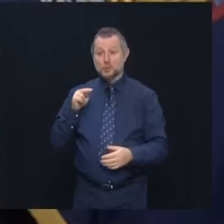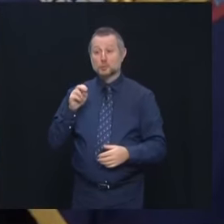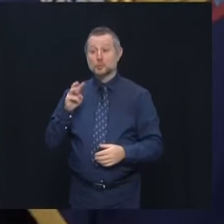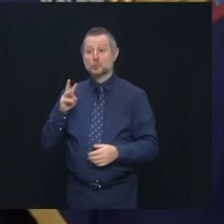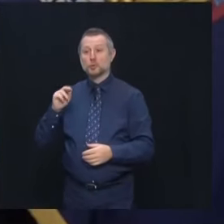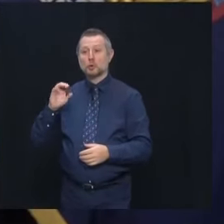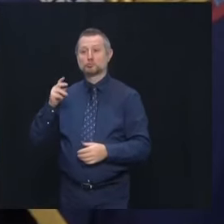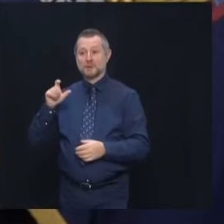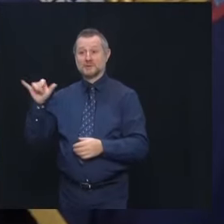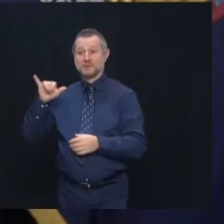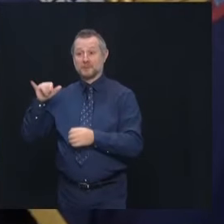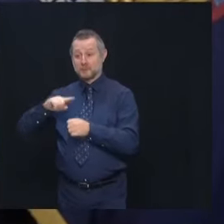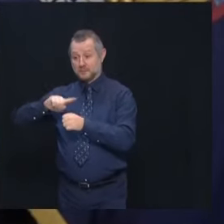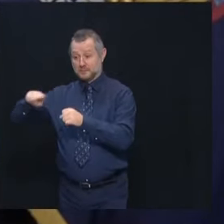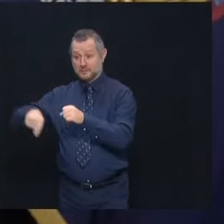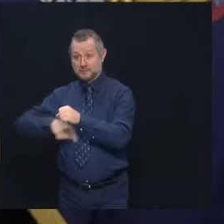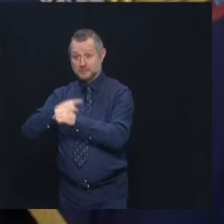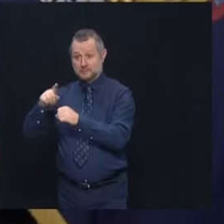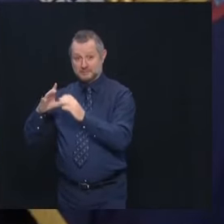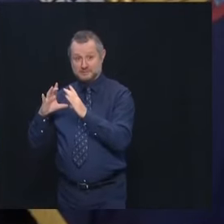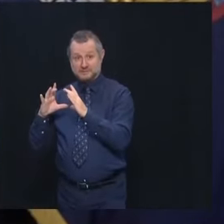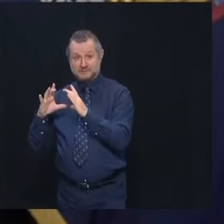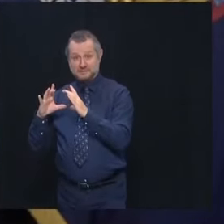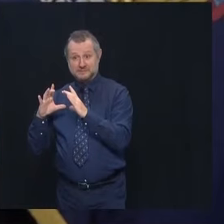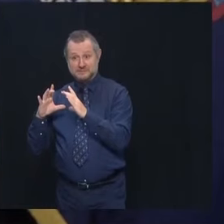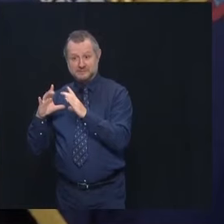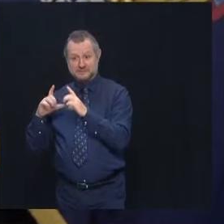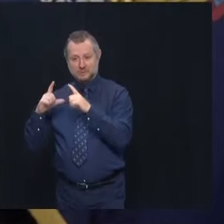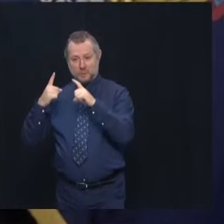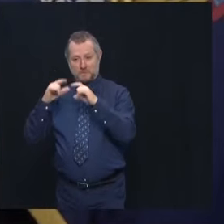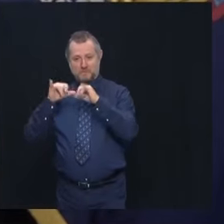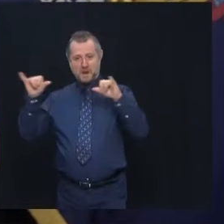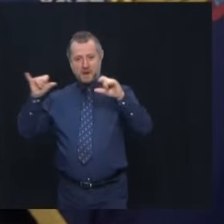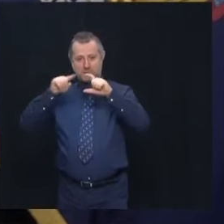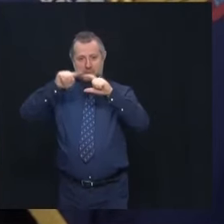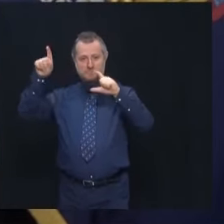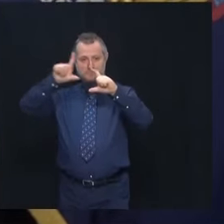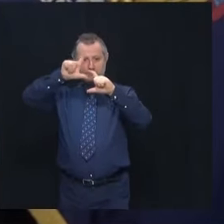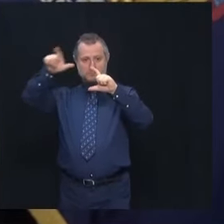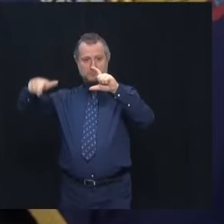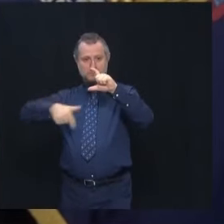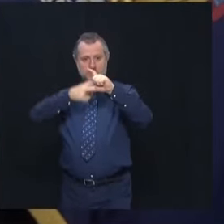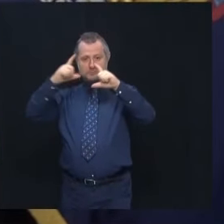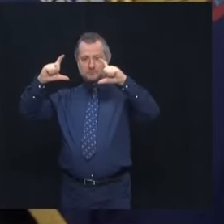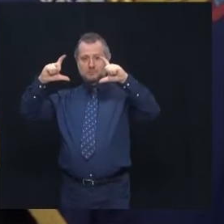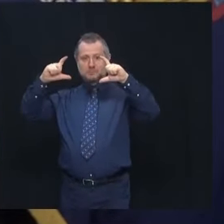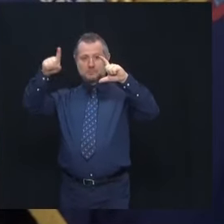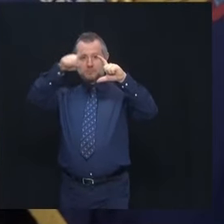did was a 1 mile circle.